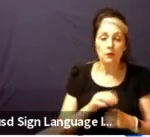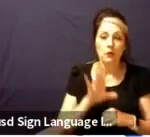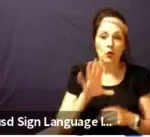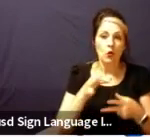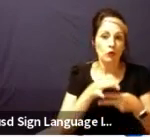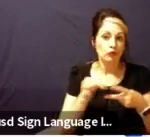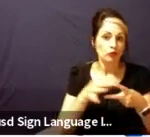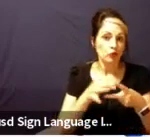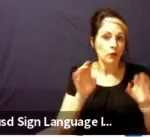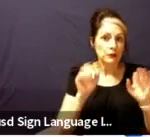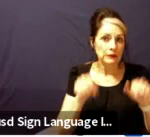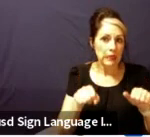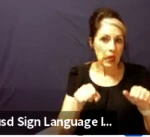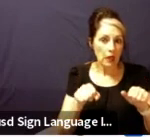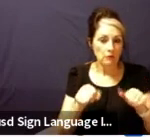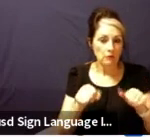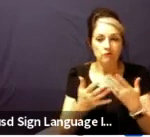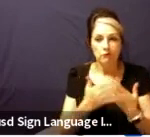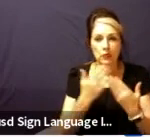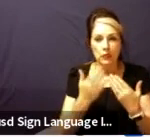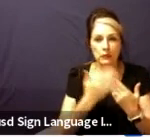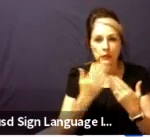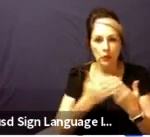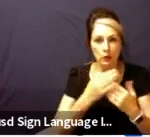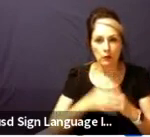choice easier.